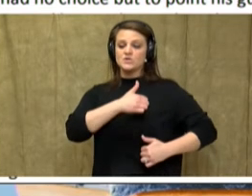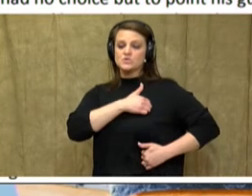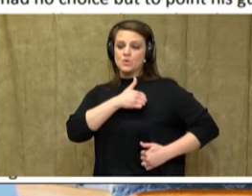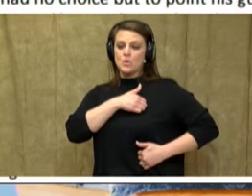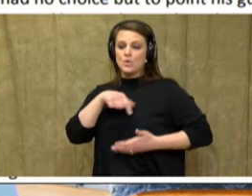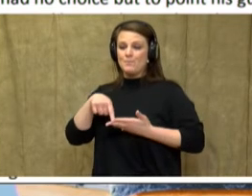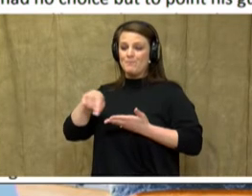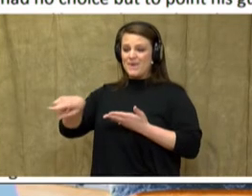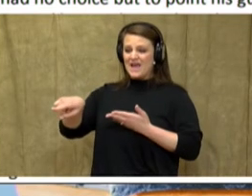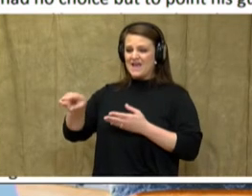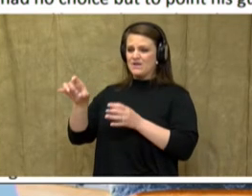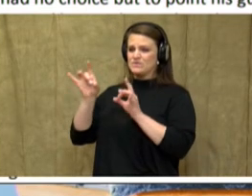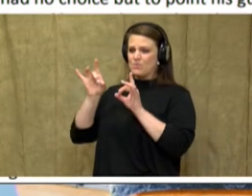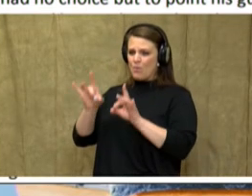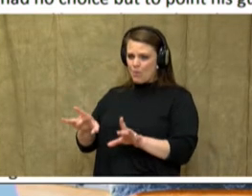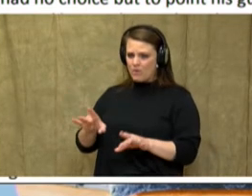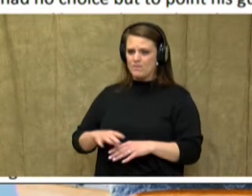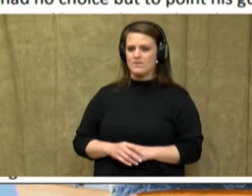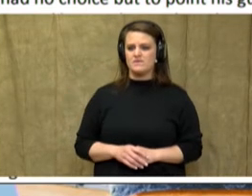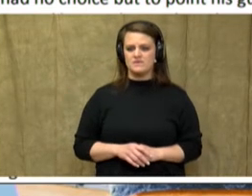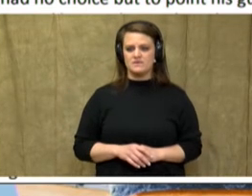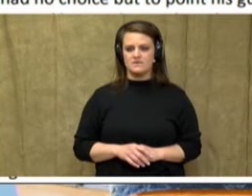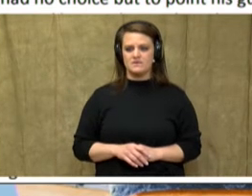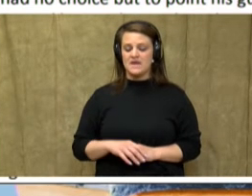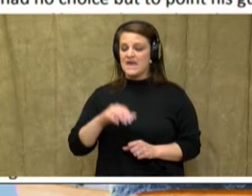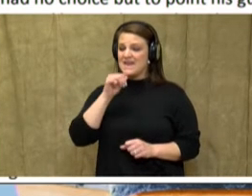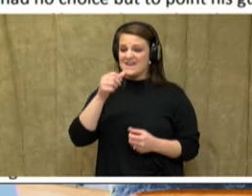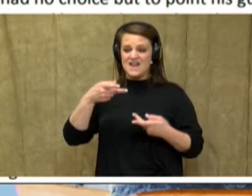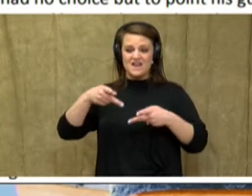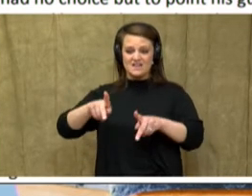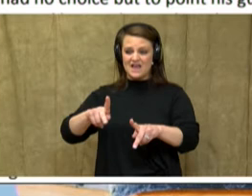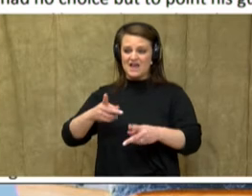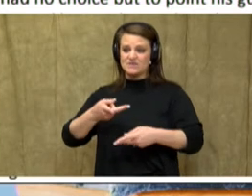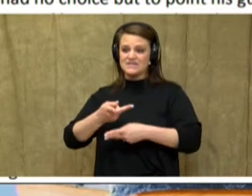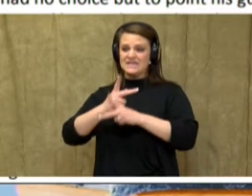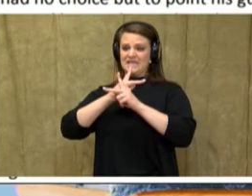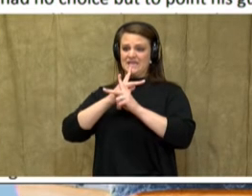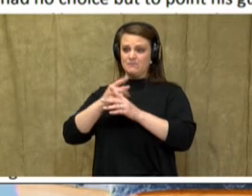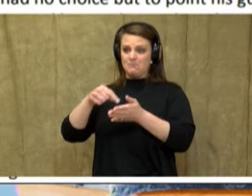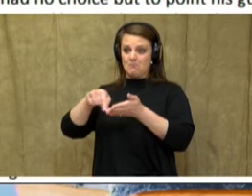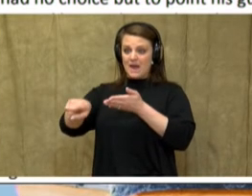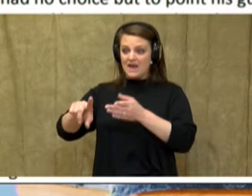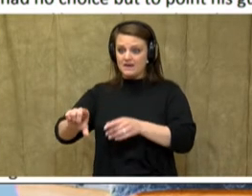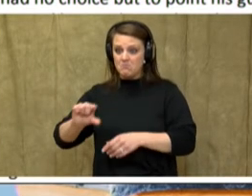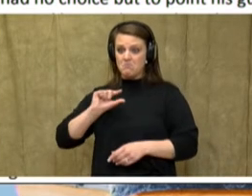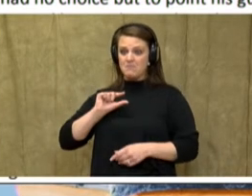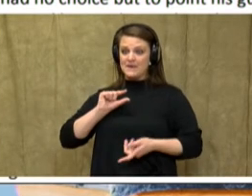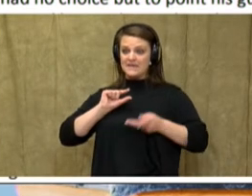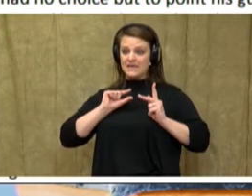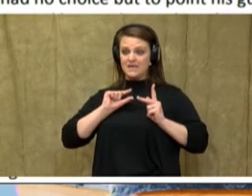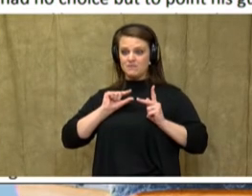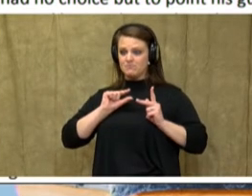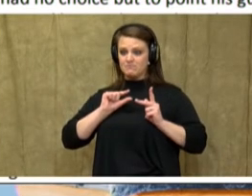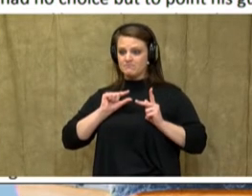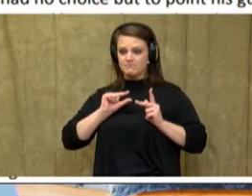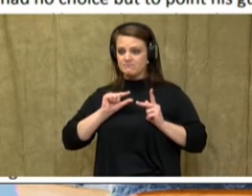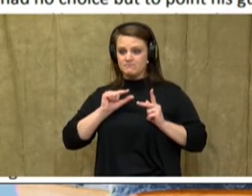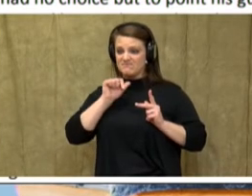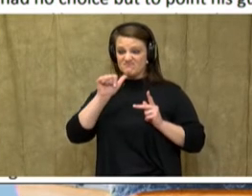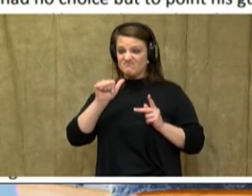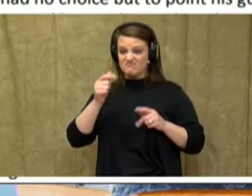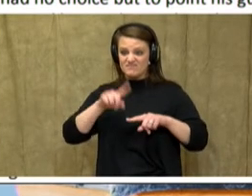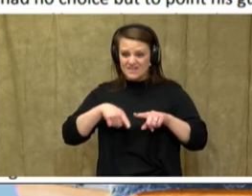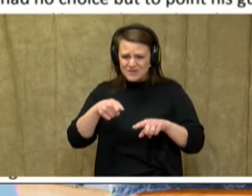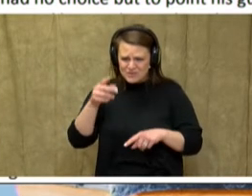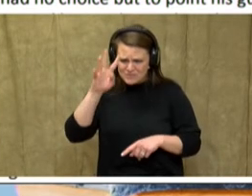pay was miserable, and they weren't even allowed to keep all of it. Could you imagine getting a paycheck and not being able to keep